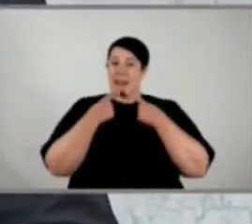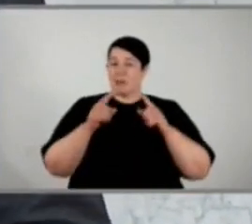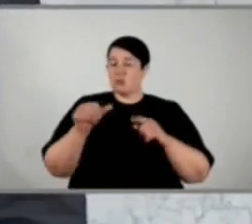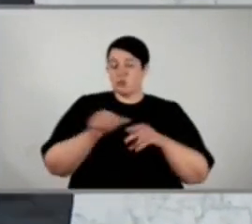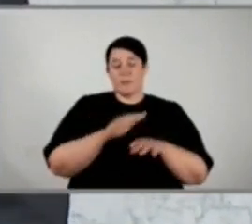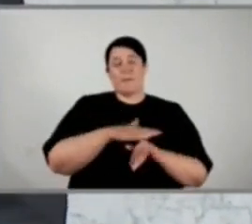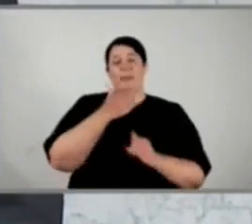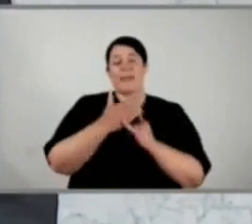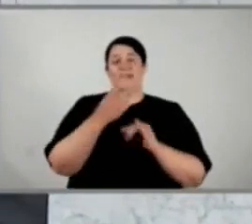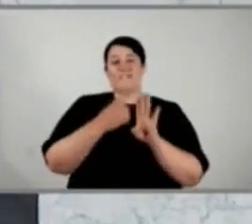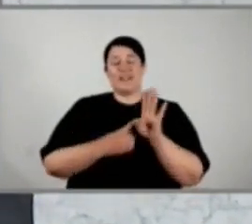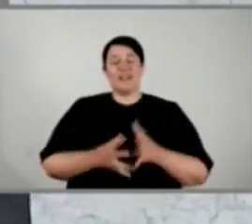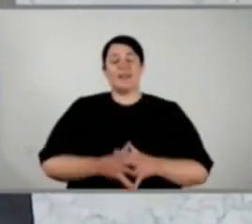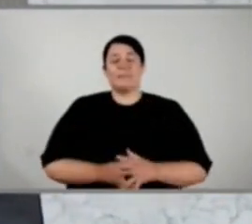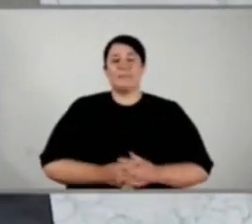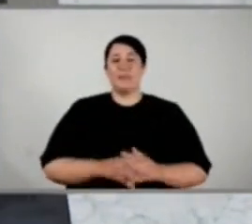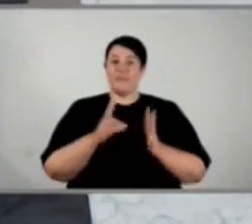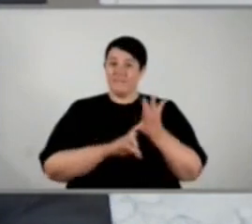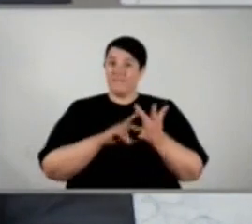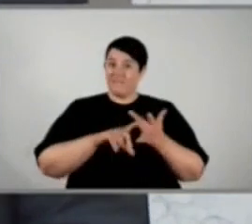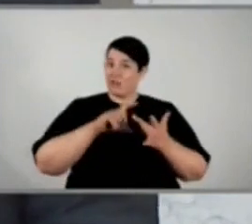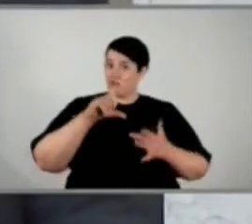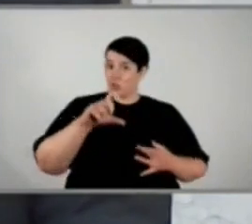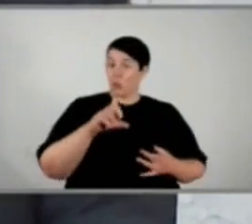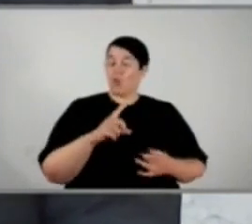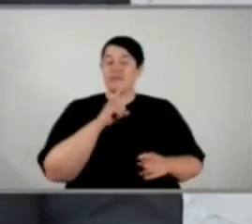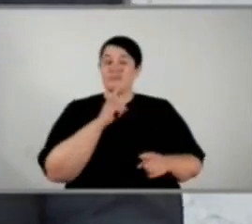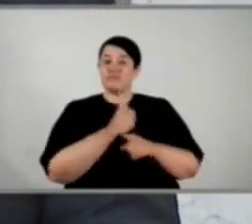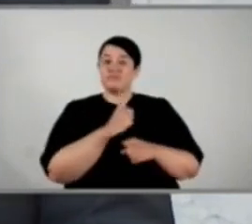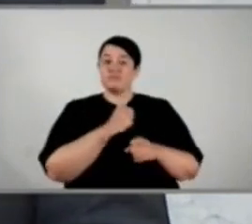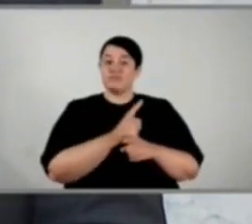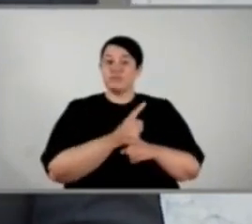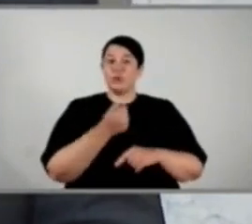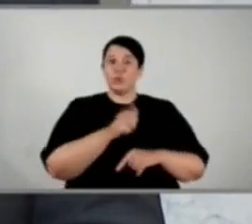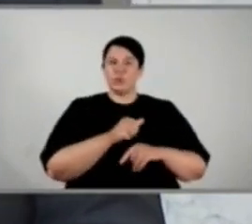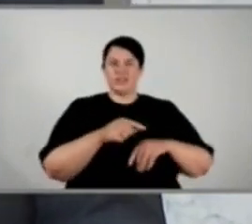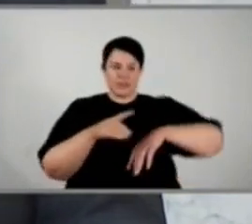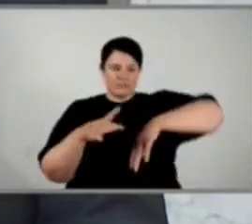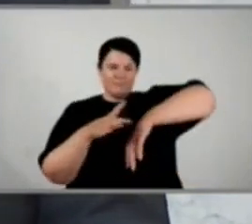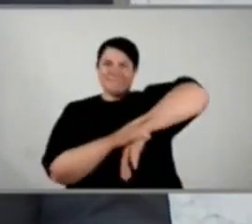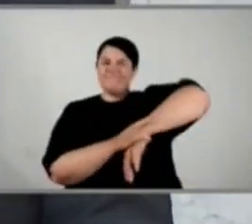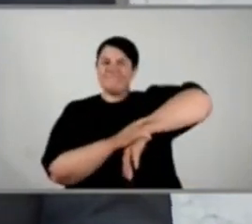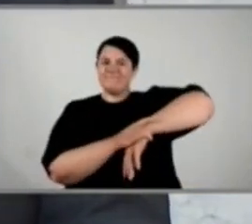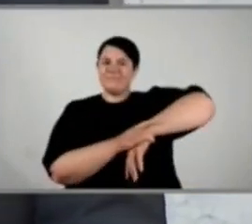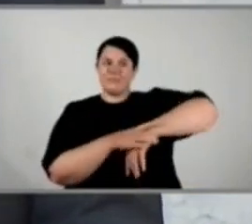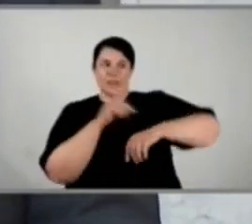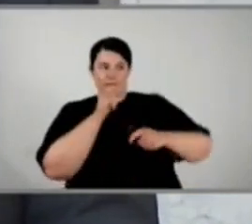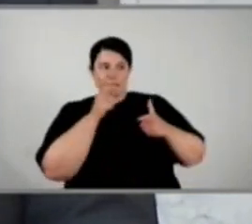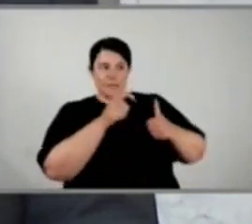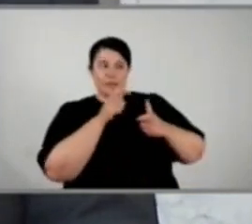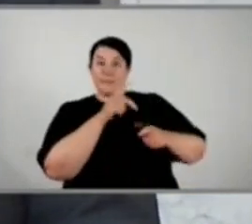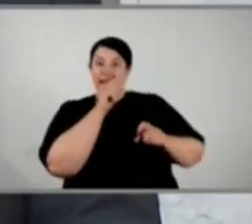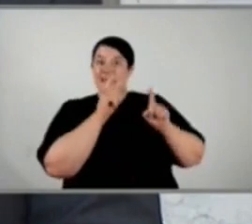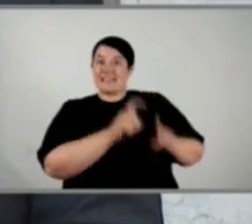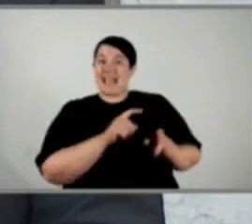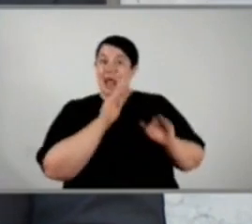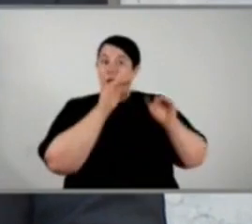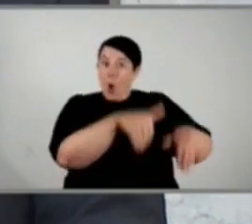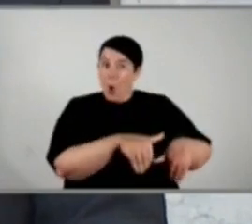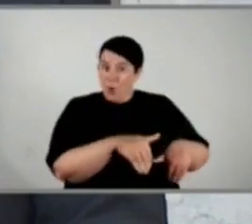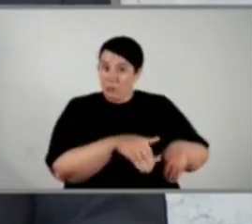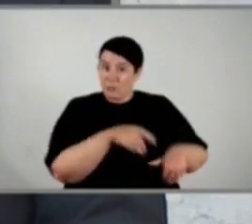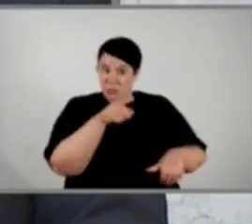The Victorian officials have speculated potentially looking at using ankle bracelets for returning travellers so they could isolate at home. How comfortable would you be